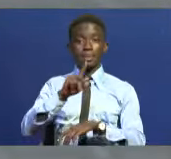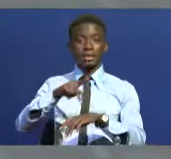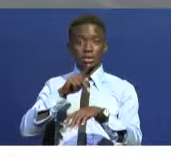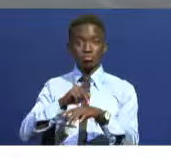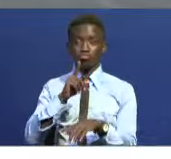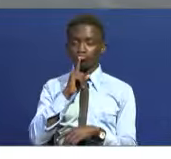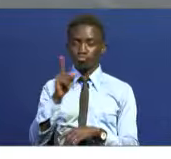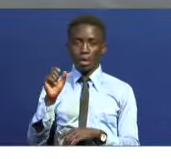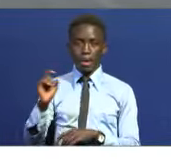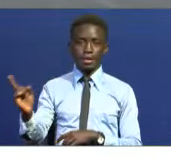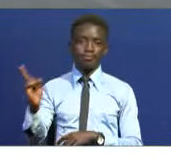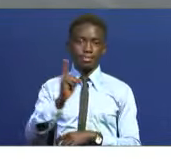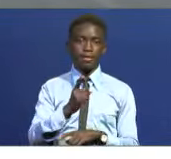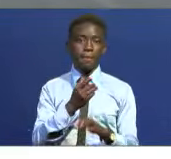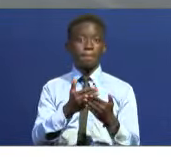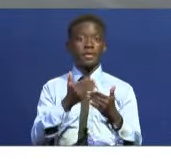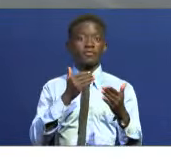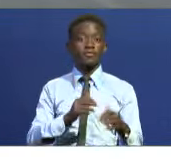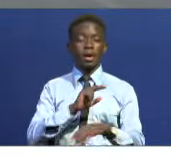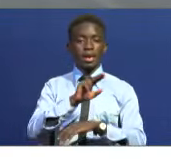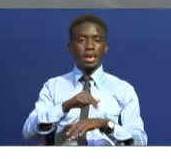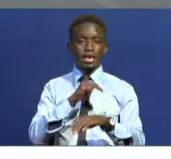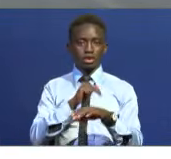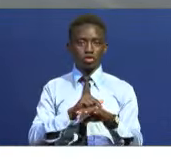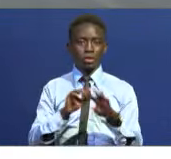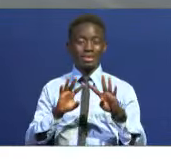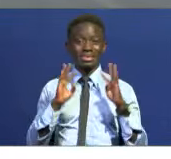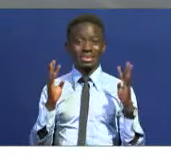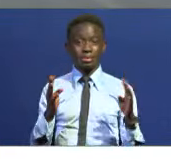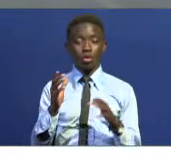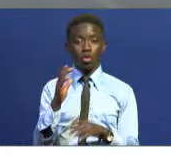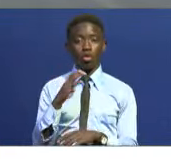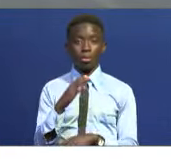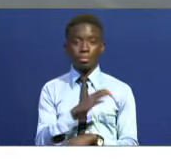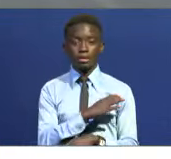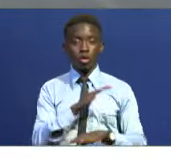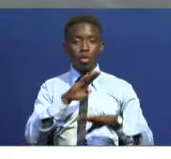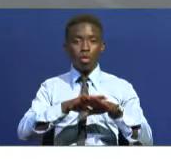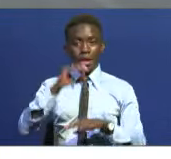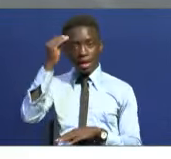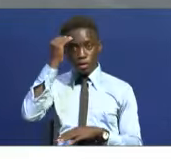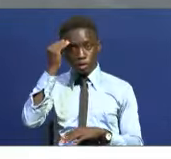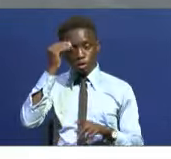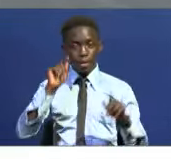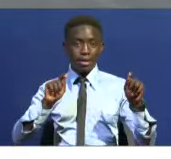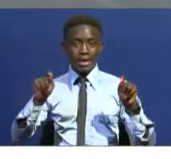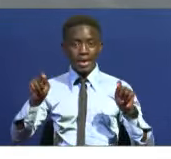before the National Assembly Watchdog Committee on Education and Governance to respond to audit queries.